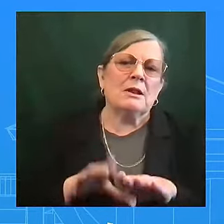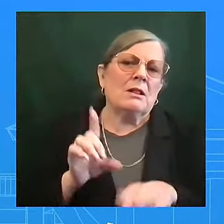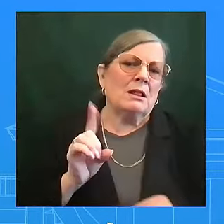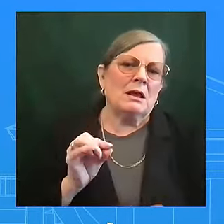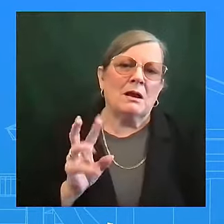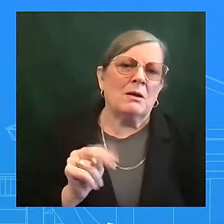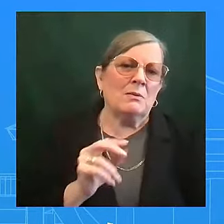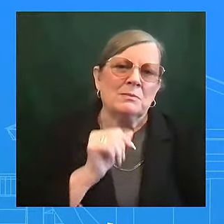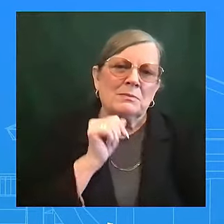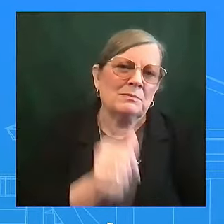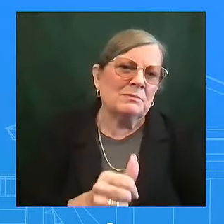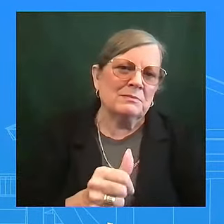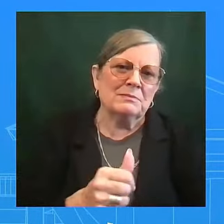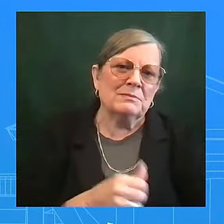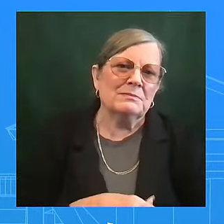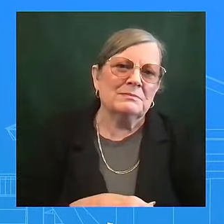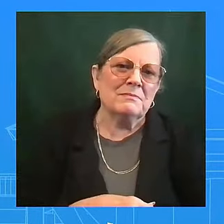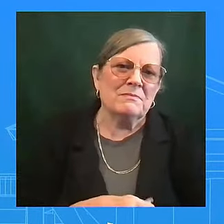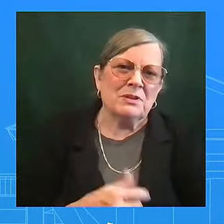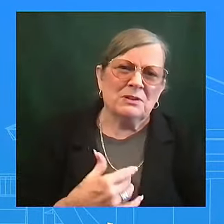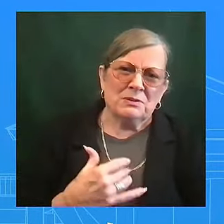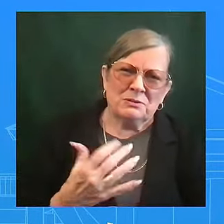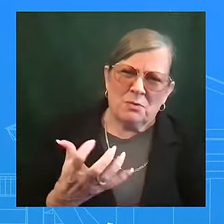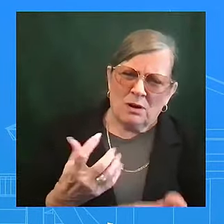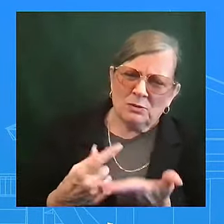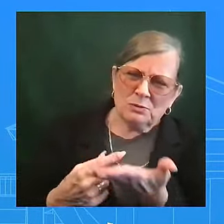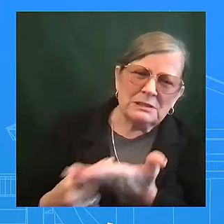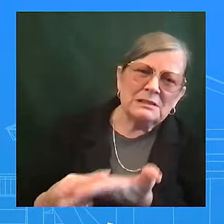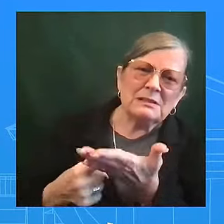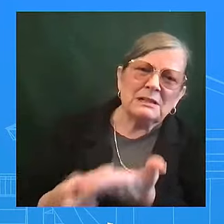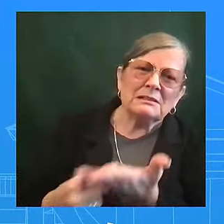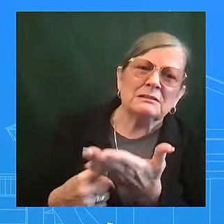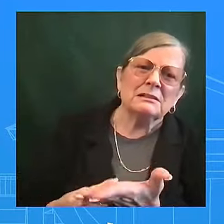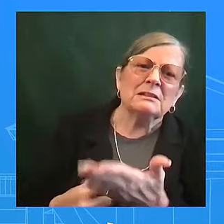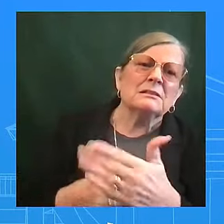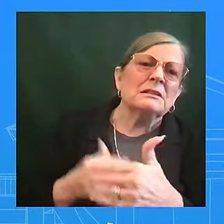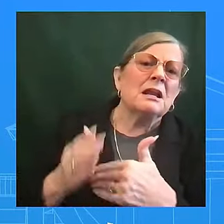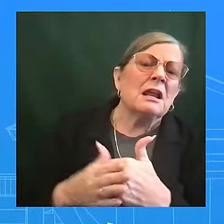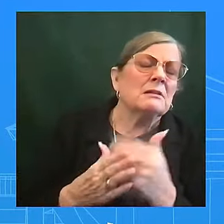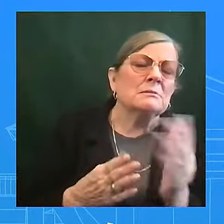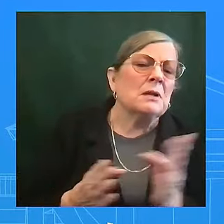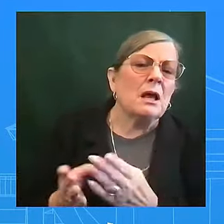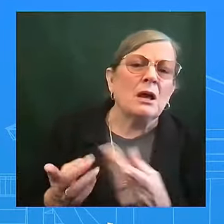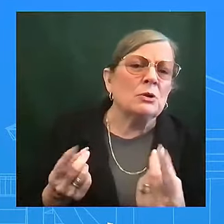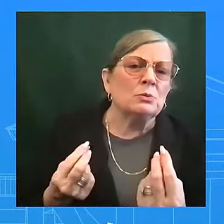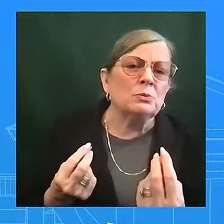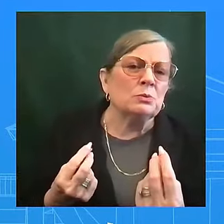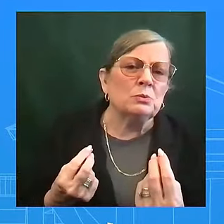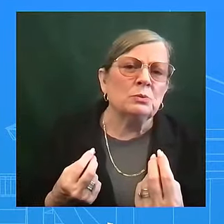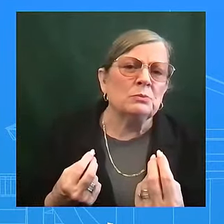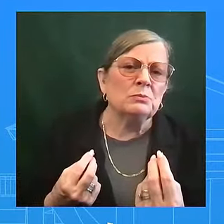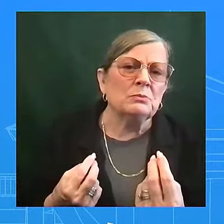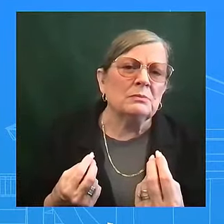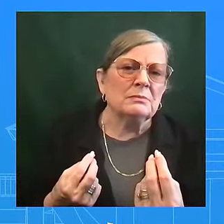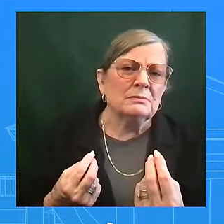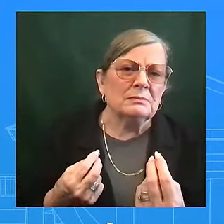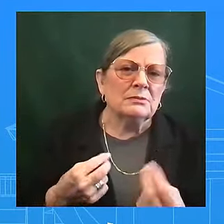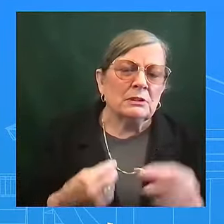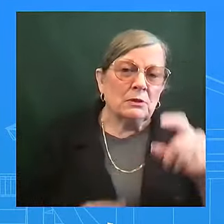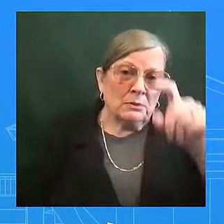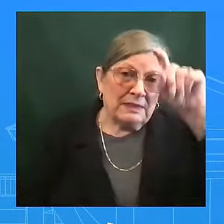to talk about the next steps with our co-mediators. This is Egypt and Qatar. And that's what we're doing. That's the focus. That's what the president believes in